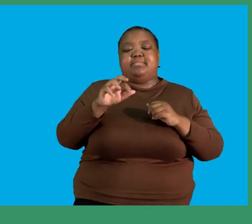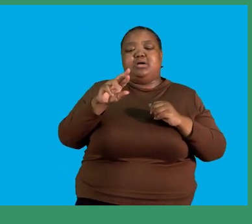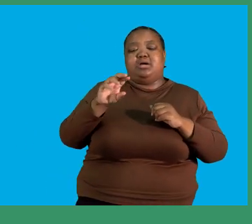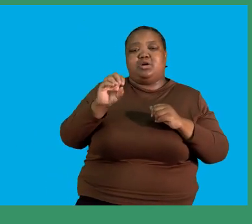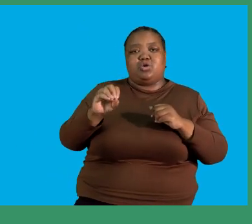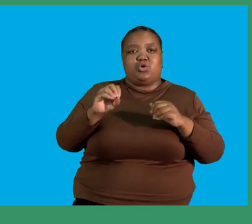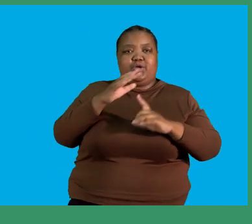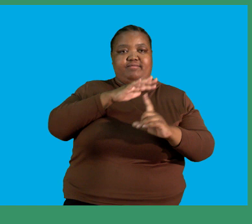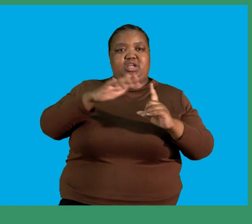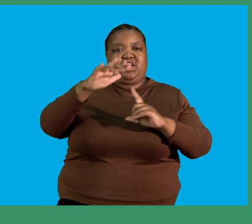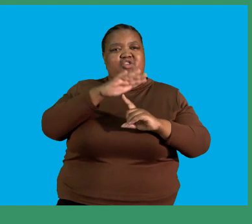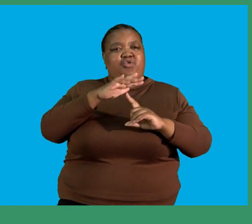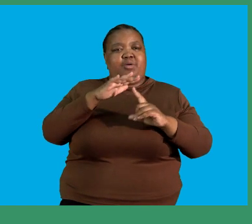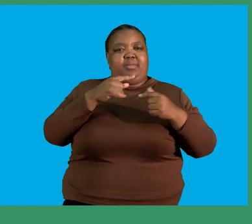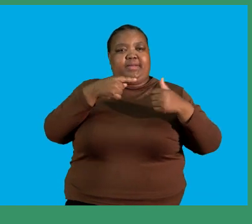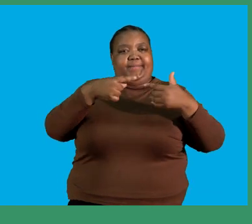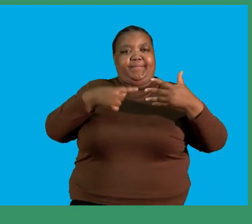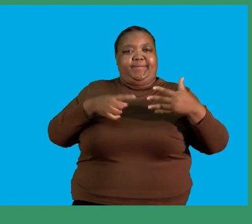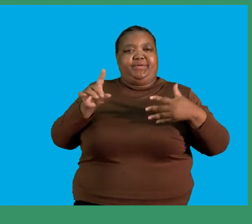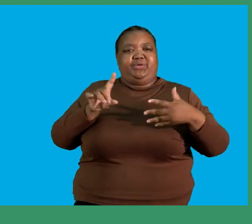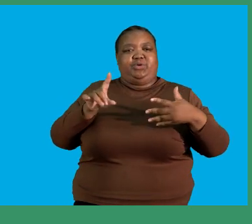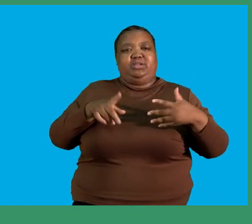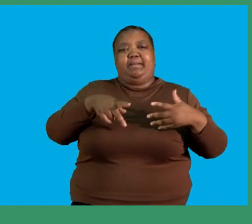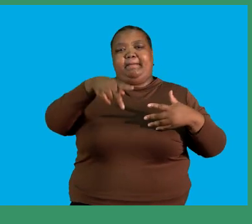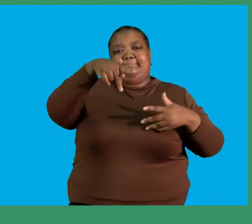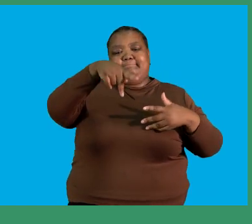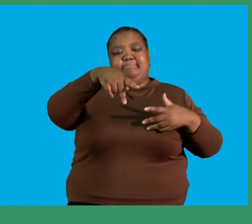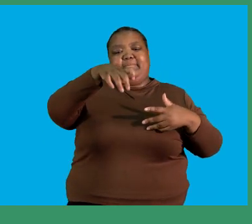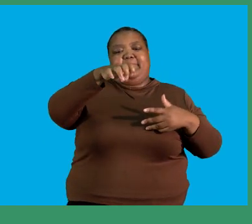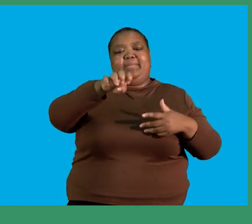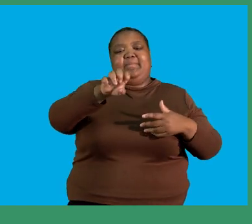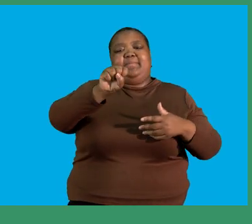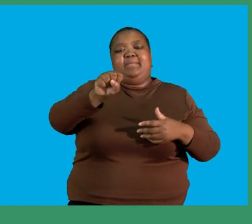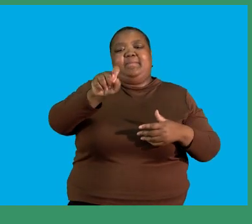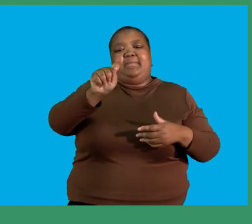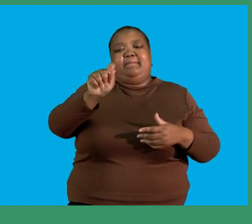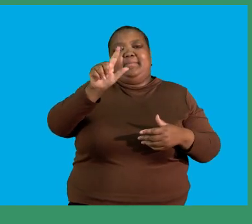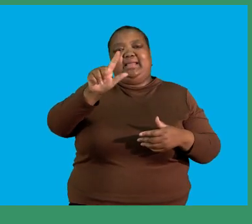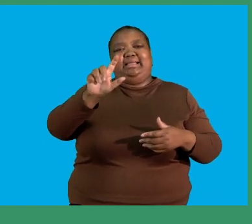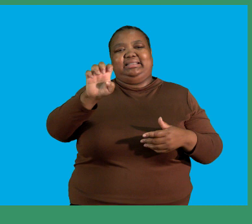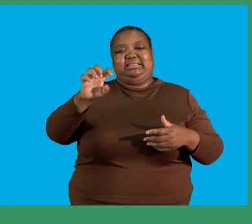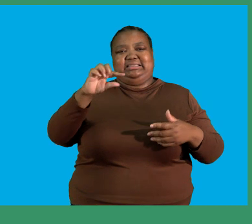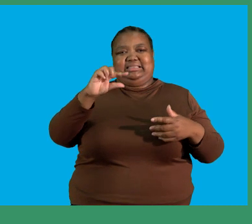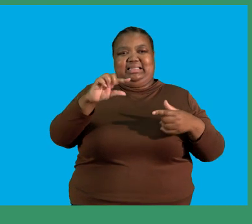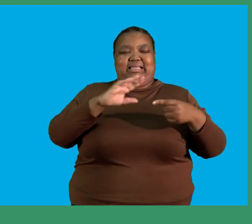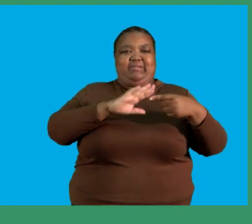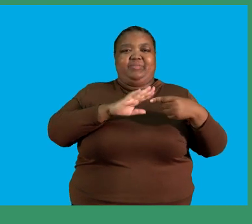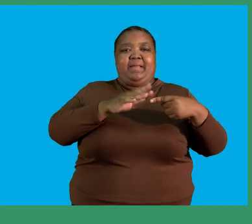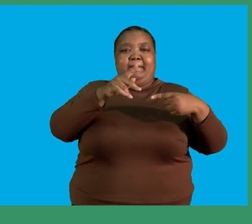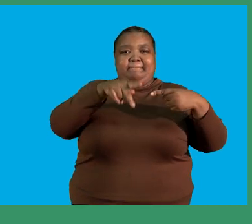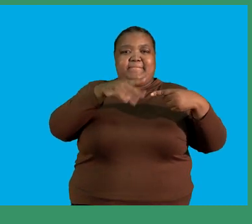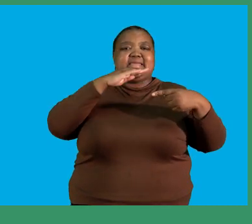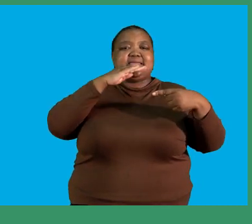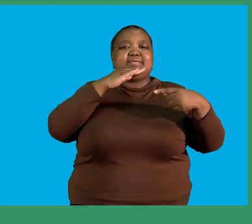environment. Now this is also known as the abbreviation PESTLEG. Now this speaks to the